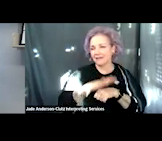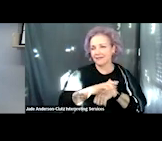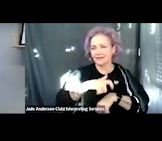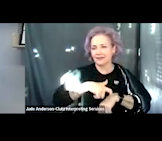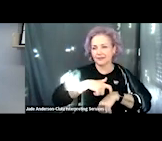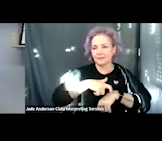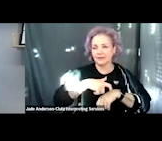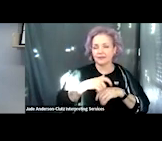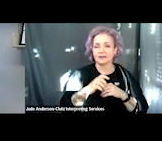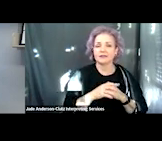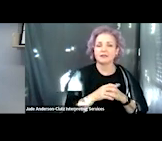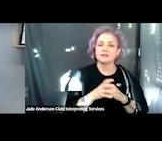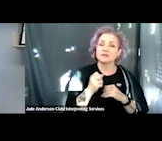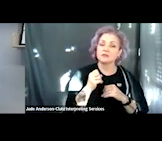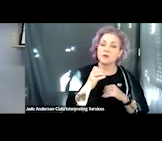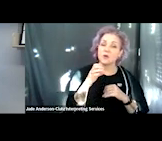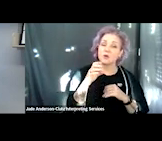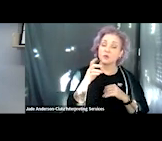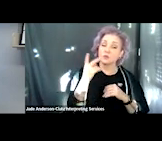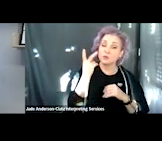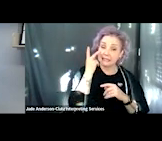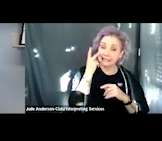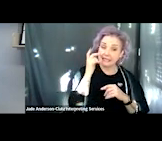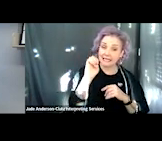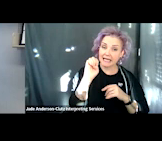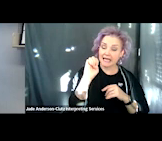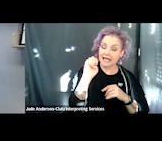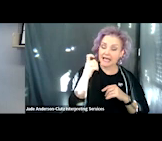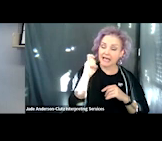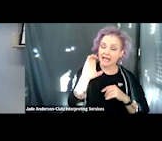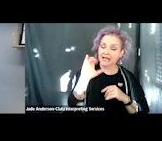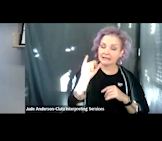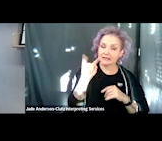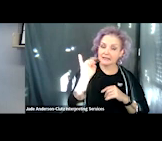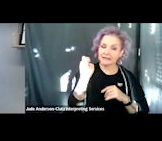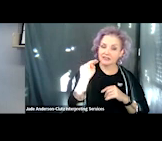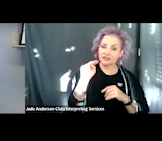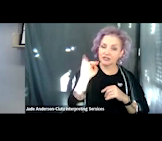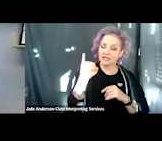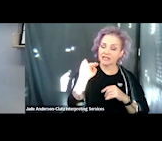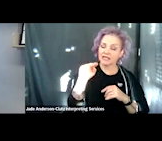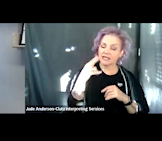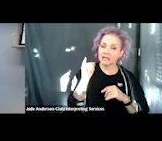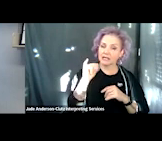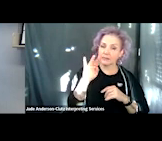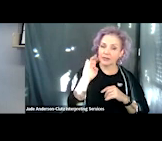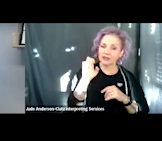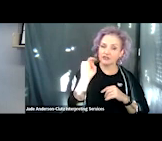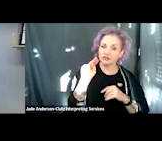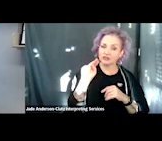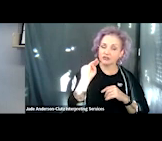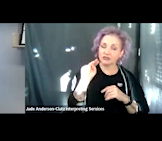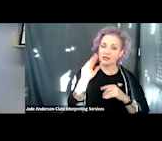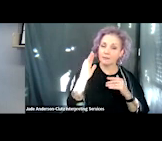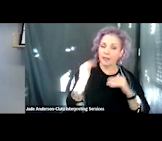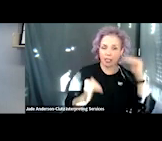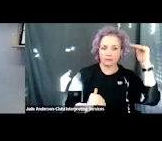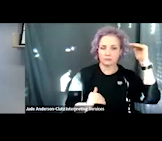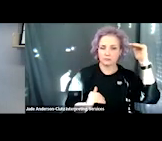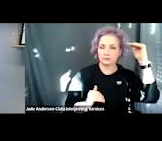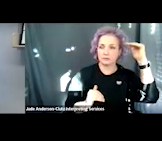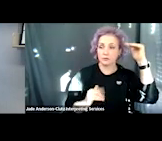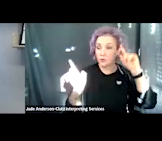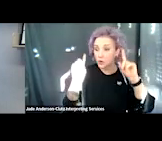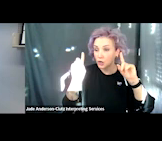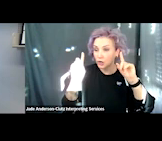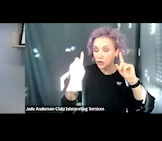a change in excitation inhibition balance in the hippocampus and prefrontal cortex. We know that